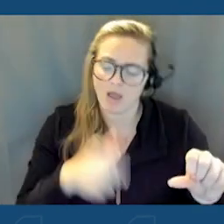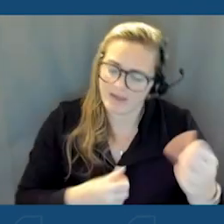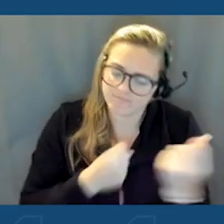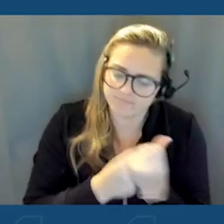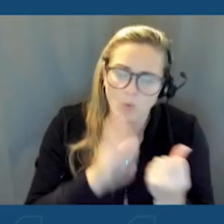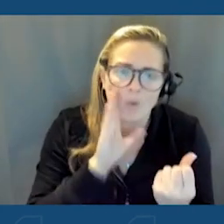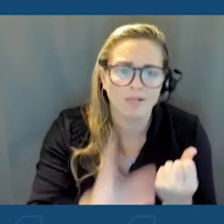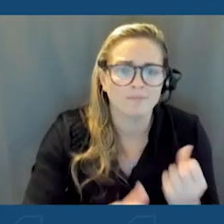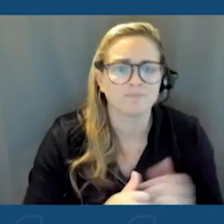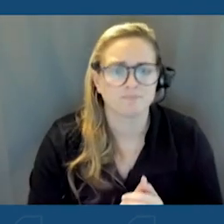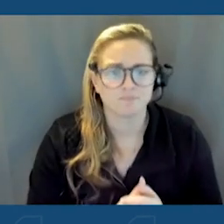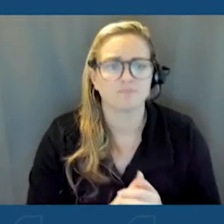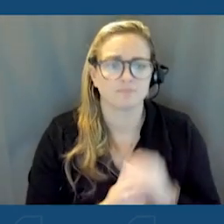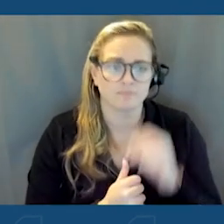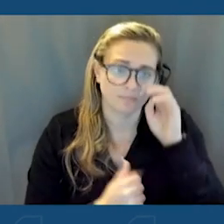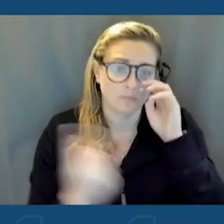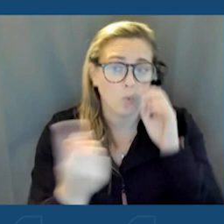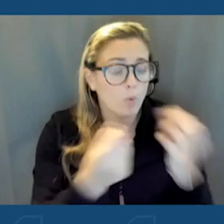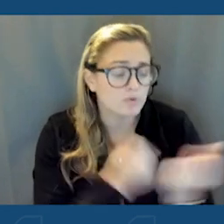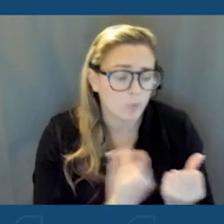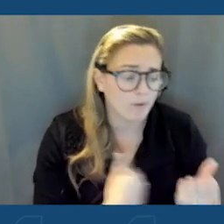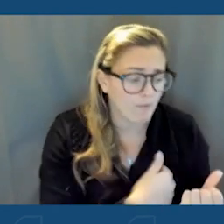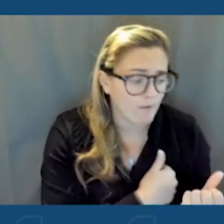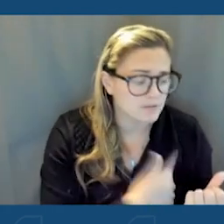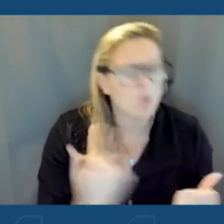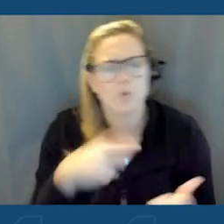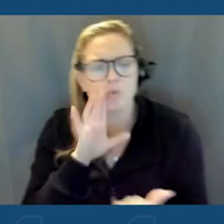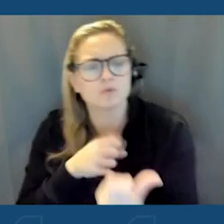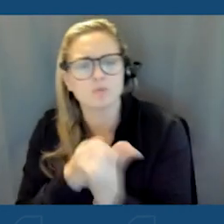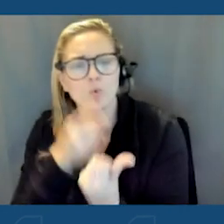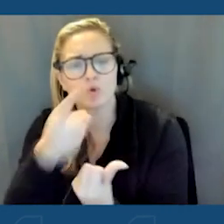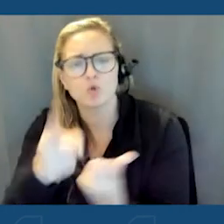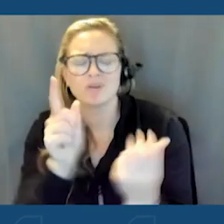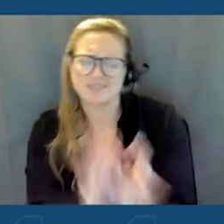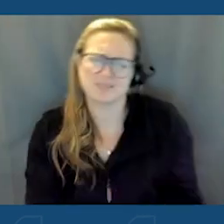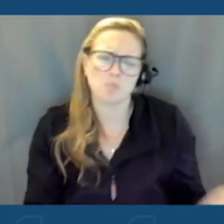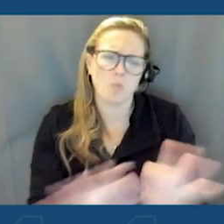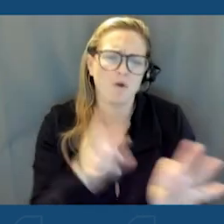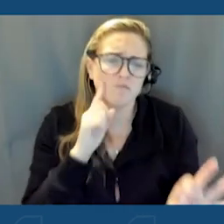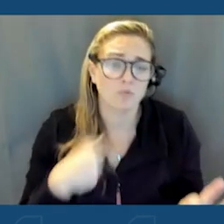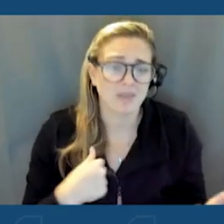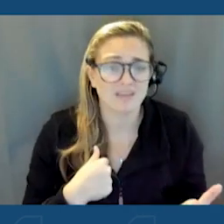your back because you always have ours, and you're taking care of something critically important to me, and that is the safety of New Yorkers.